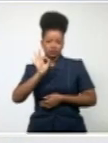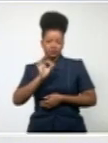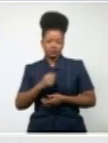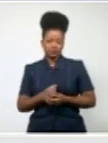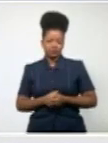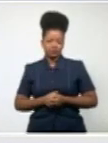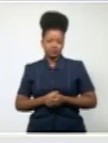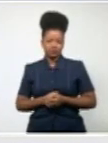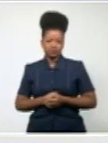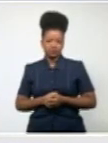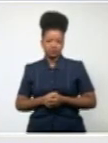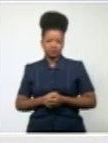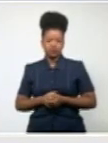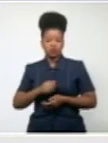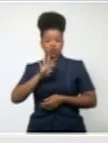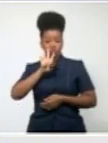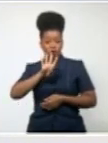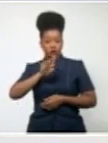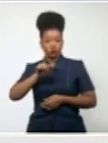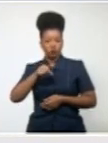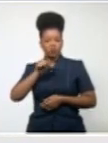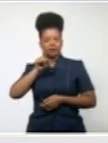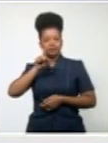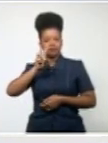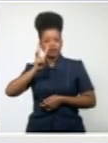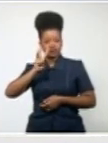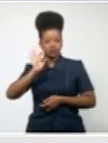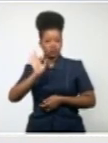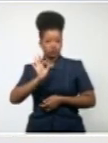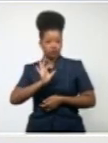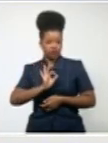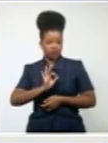of 4.13%.